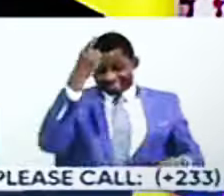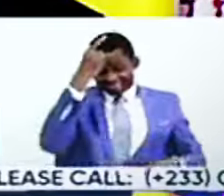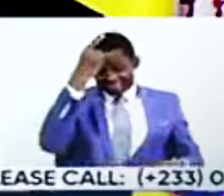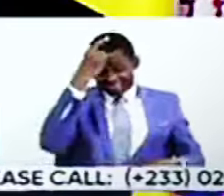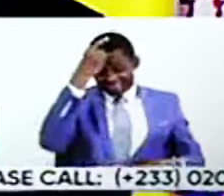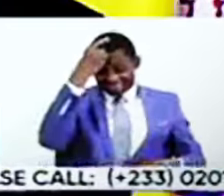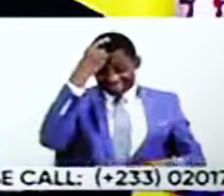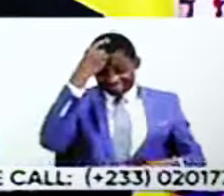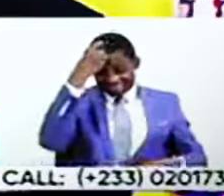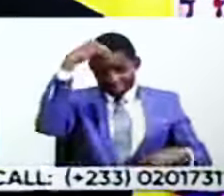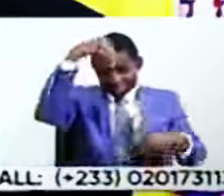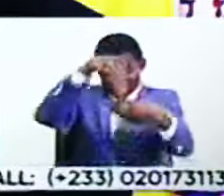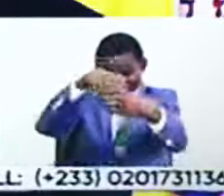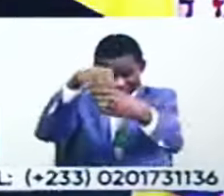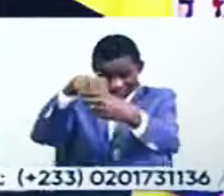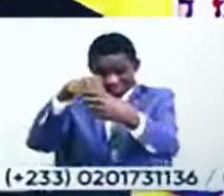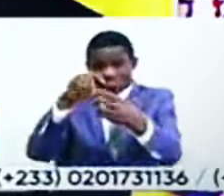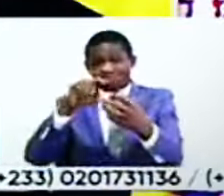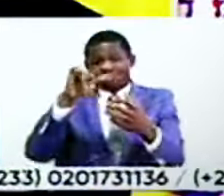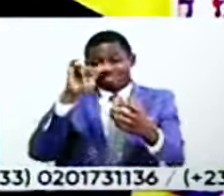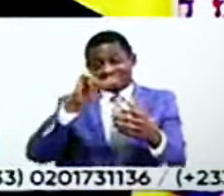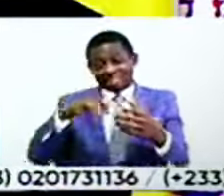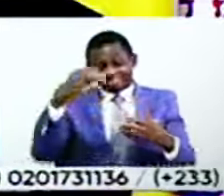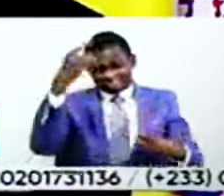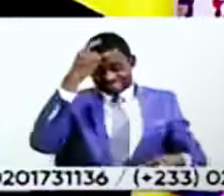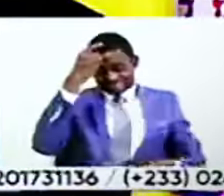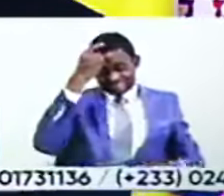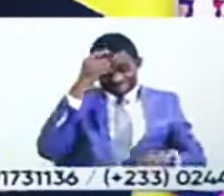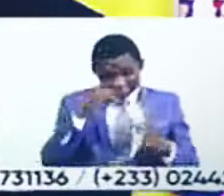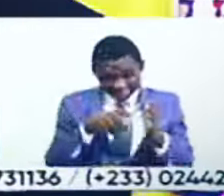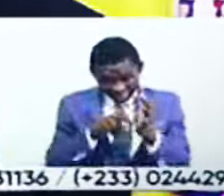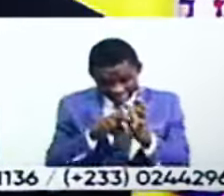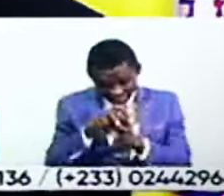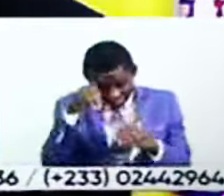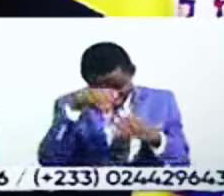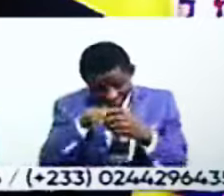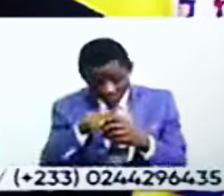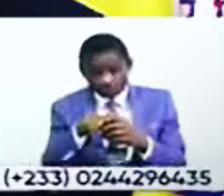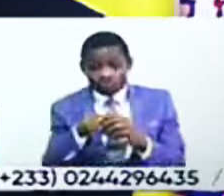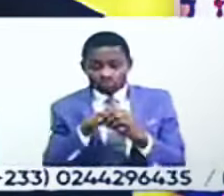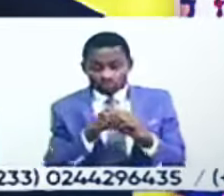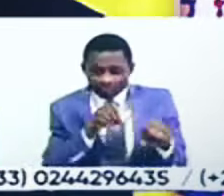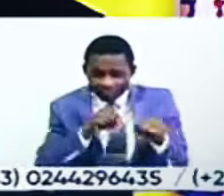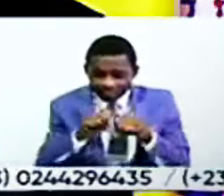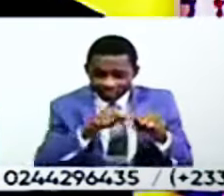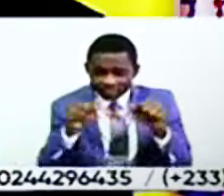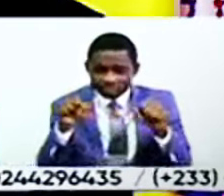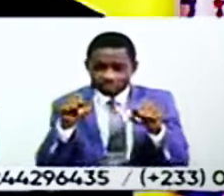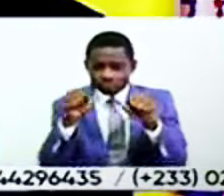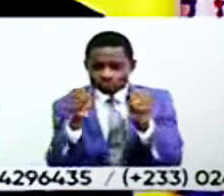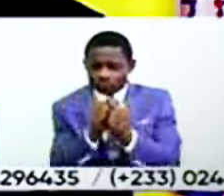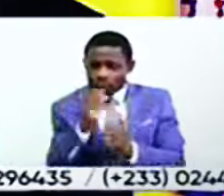So struggle and choose once the Holy Spirit comes into your life.